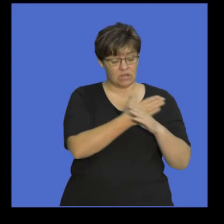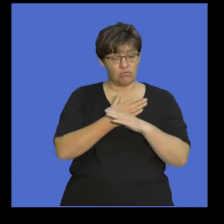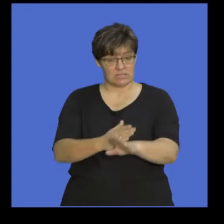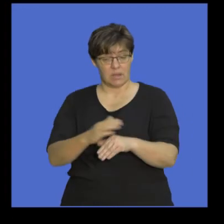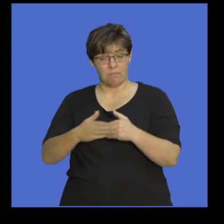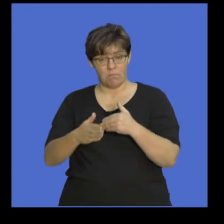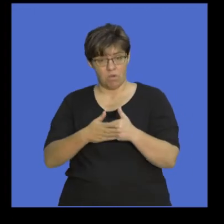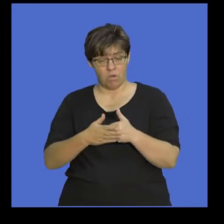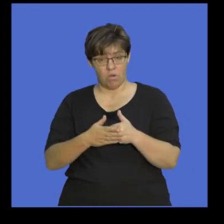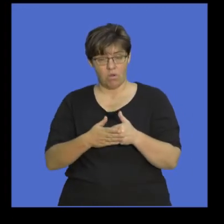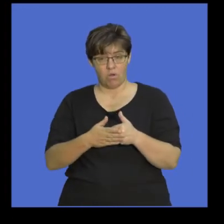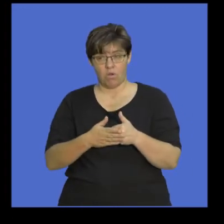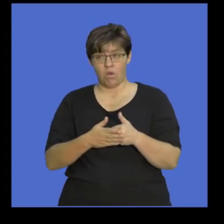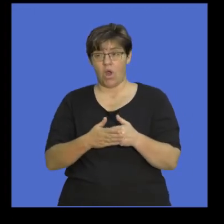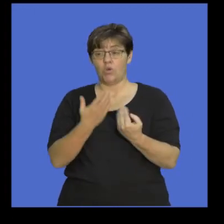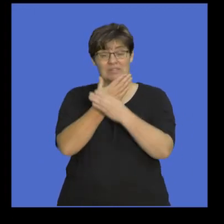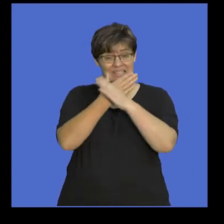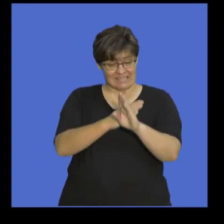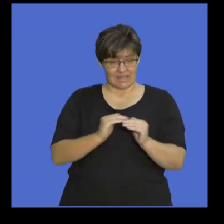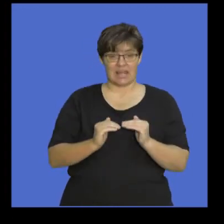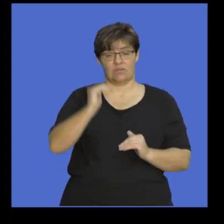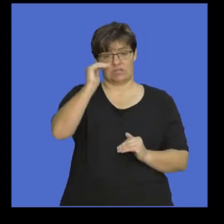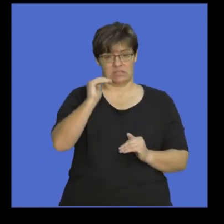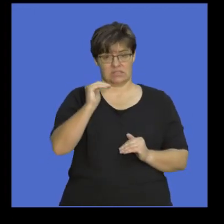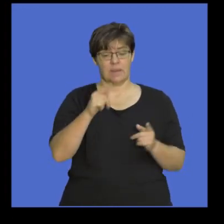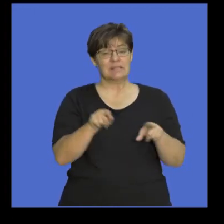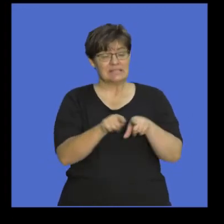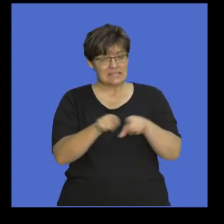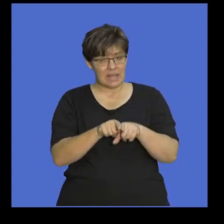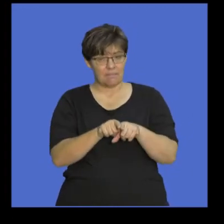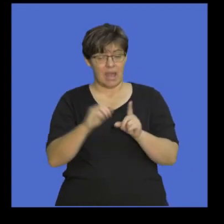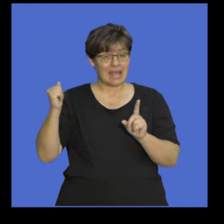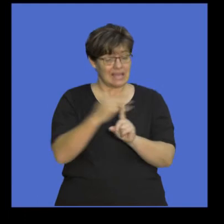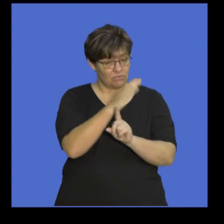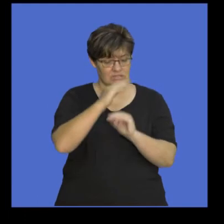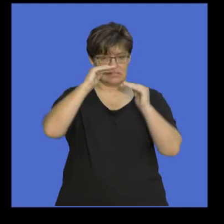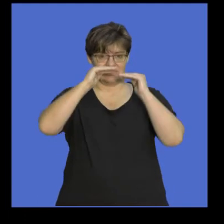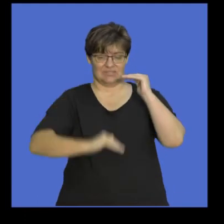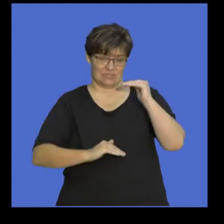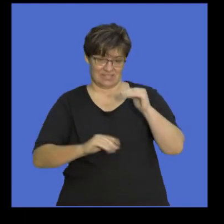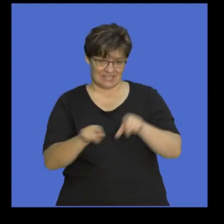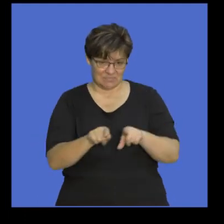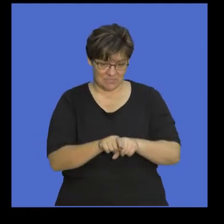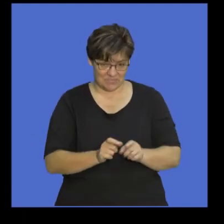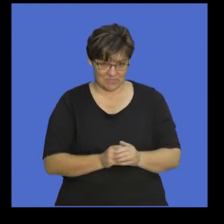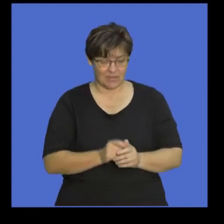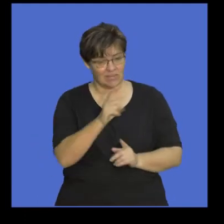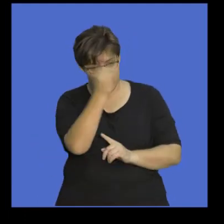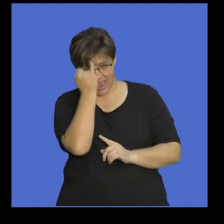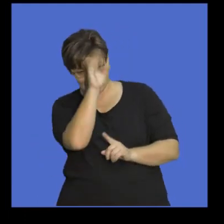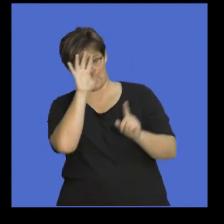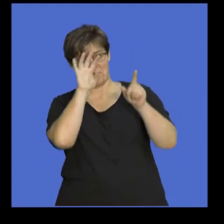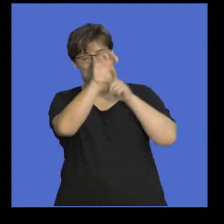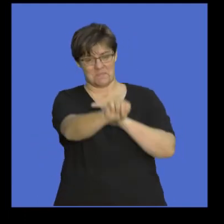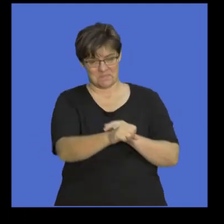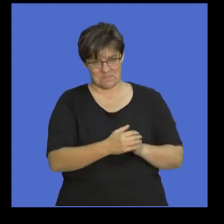we add more resistors in series, the total resistance has increased, which has decreased also the total current in the